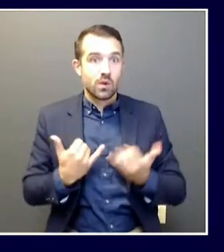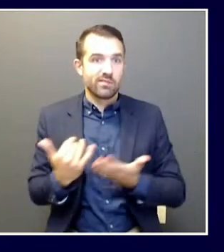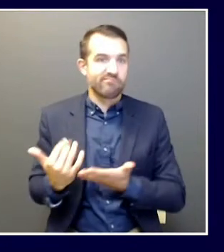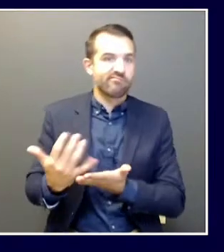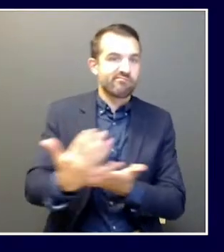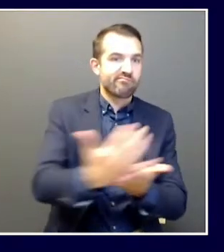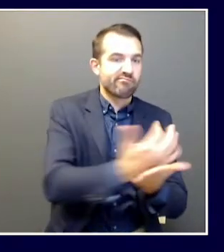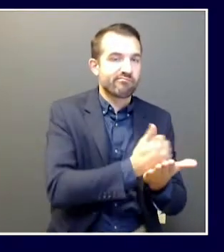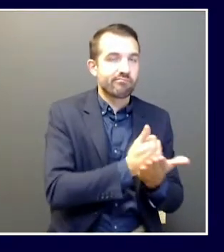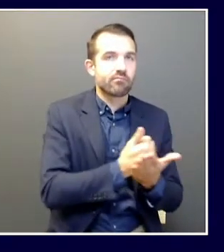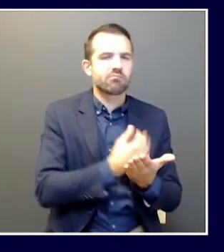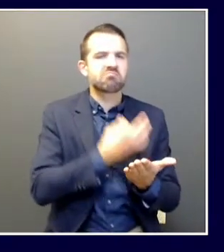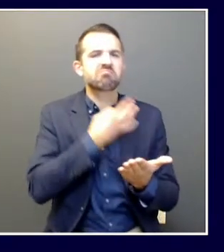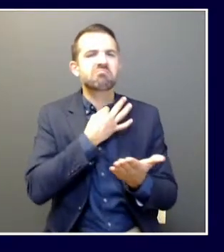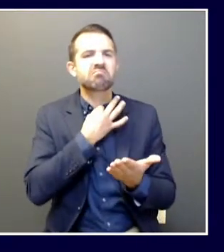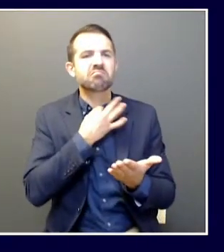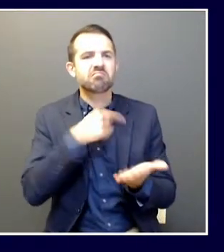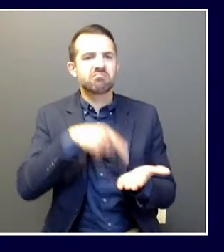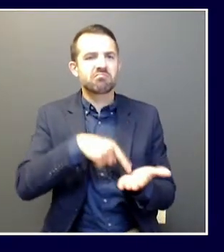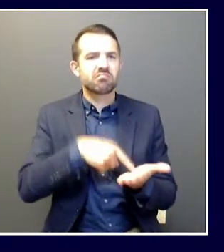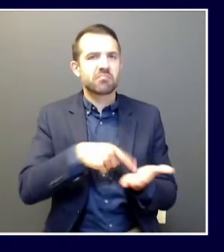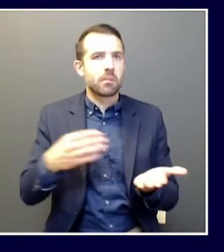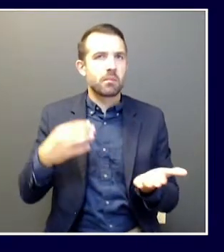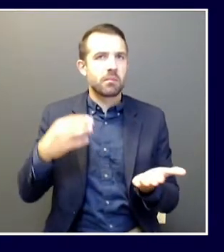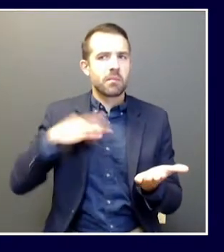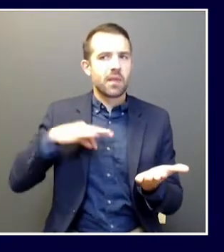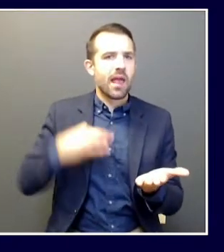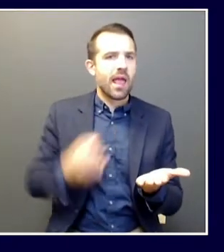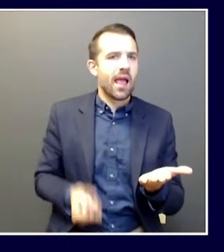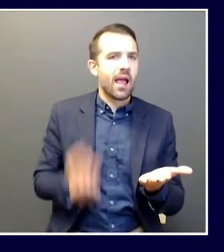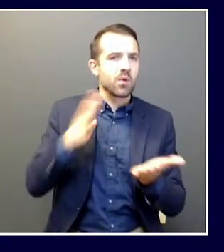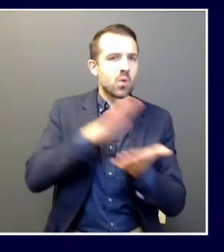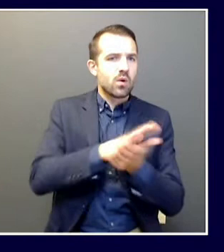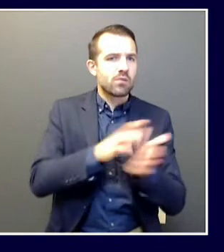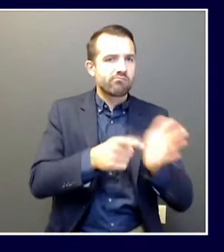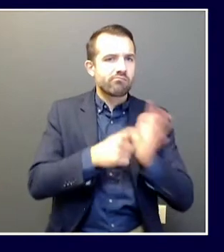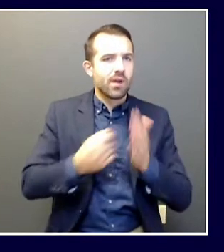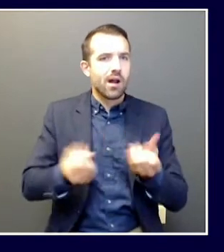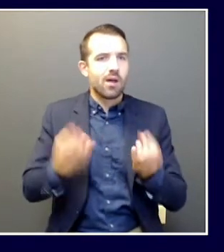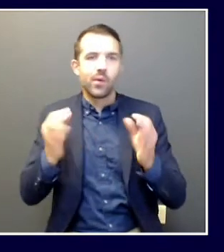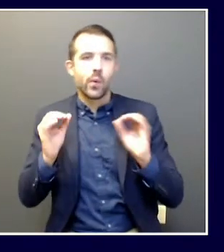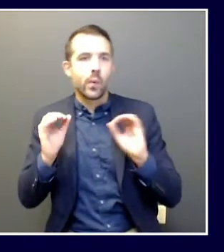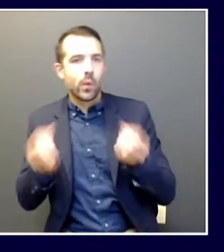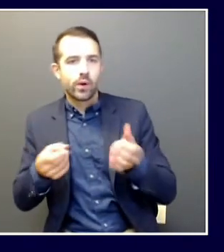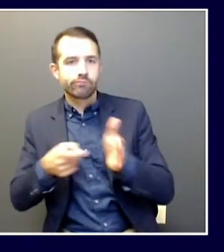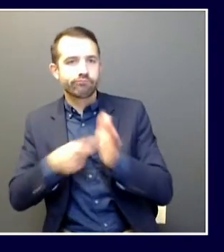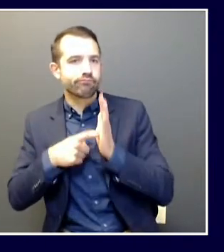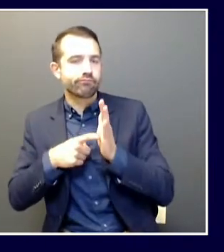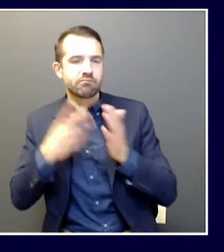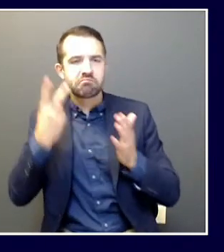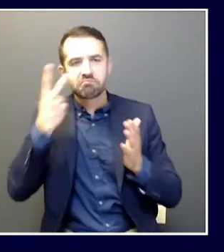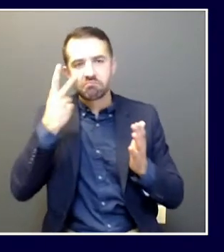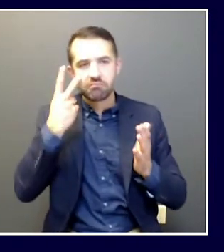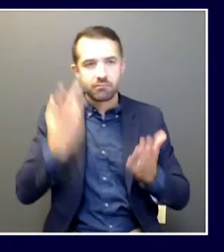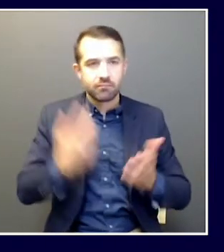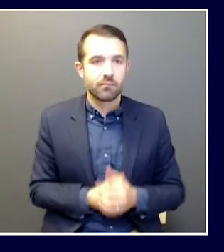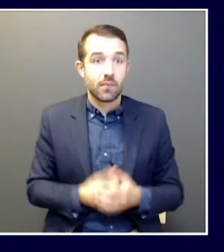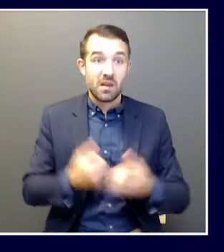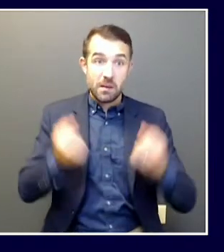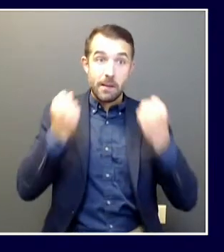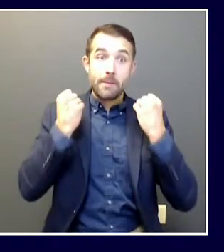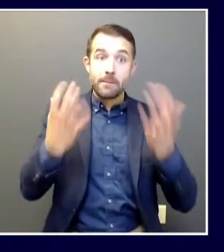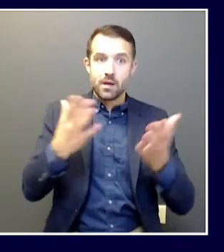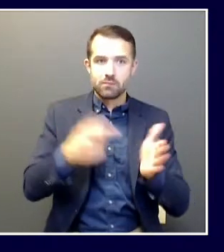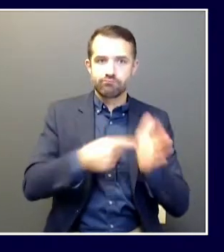own assessment of what's going on here in Maine. We do know anecdotally that many of our school districts have adopted a universal mask